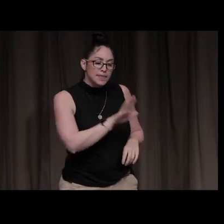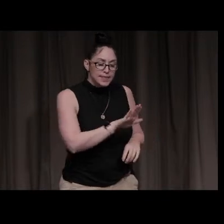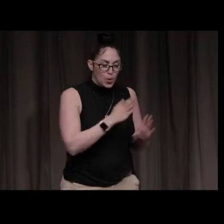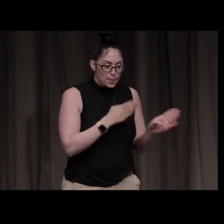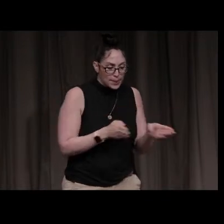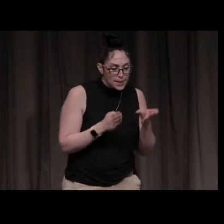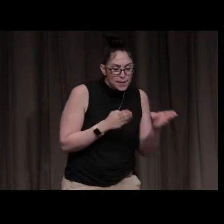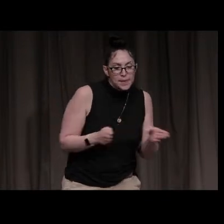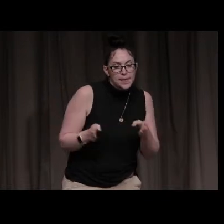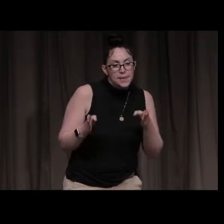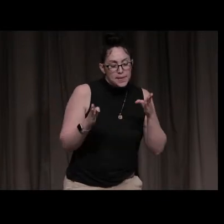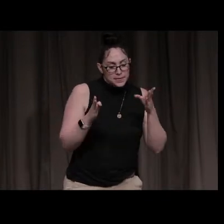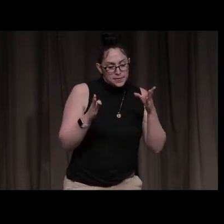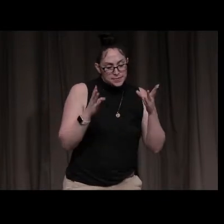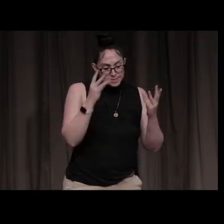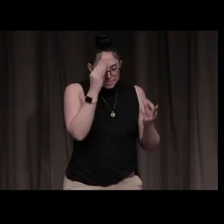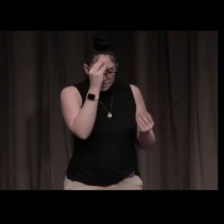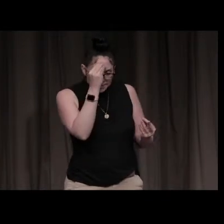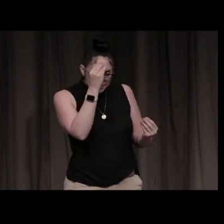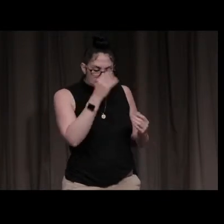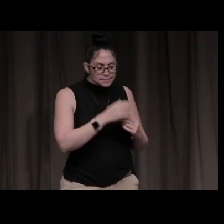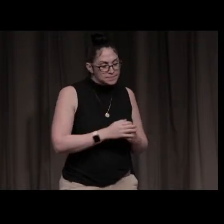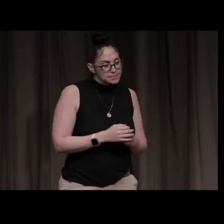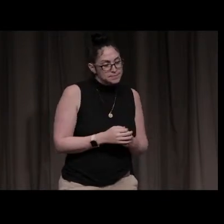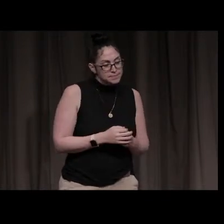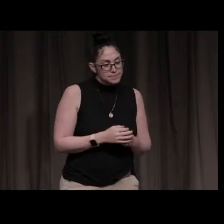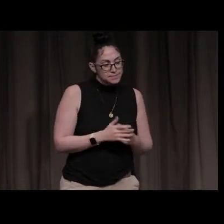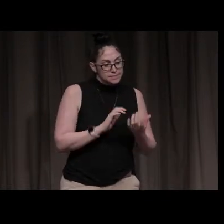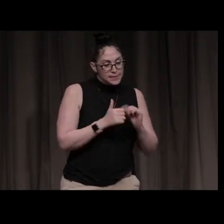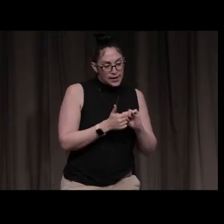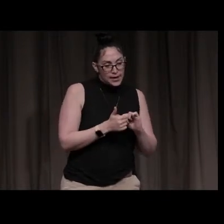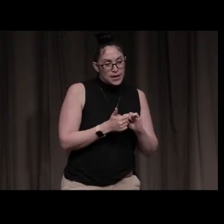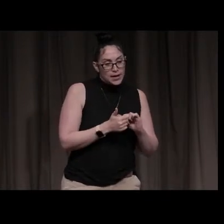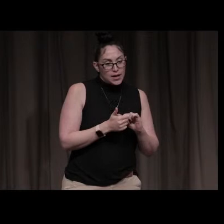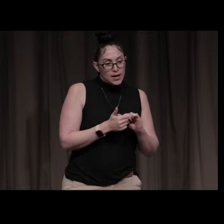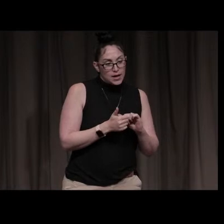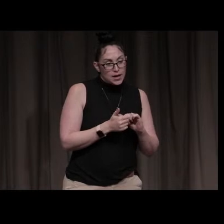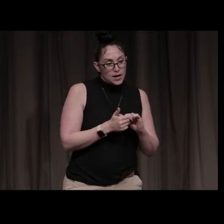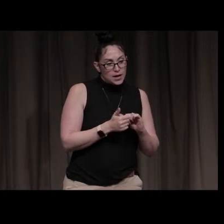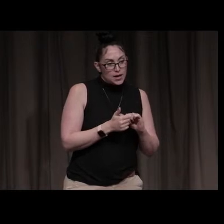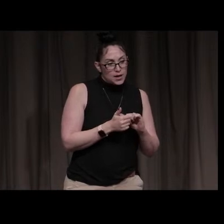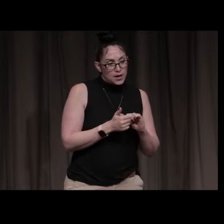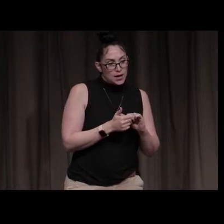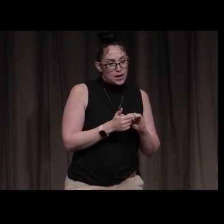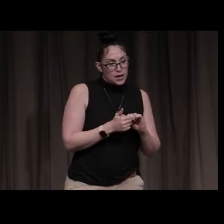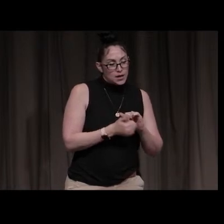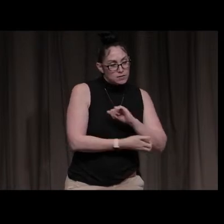strategic planning, looking at, to see how to implement DEI,